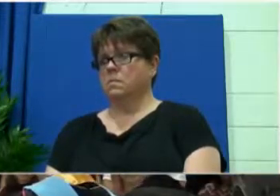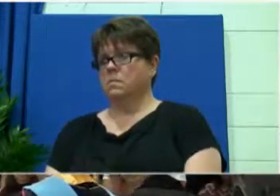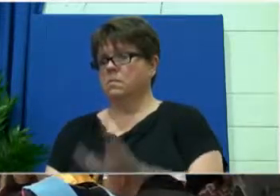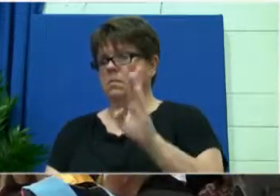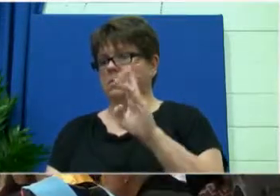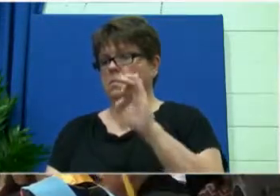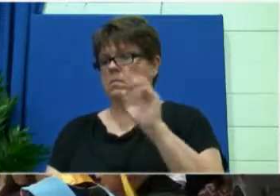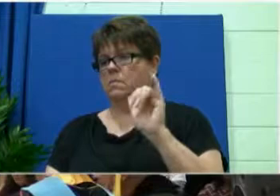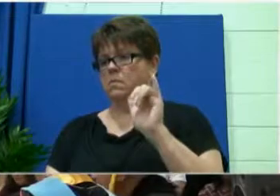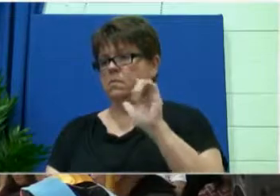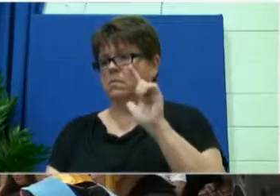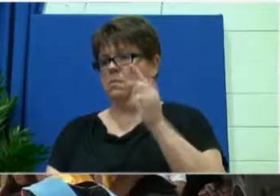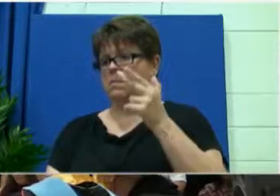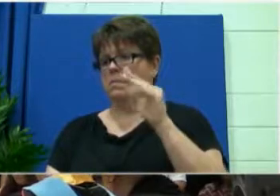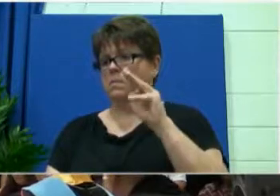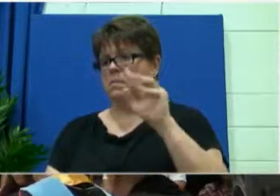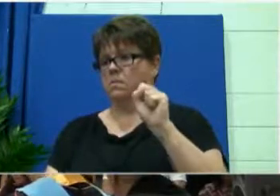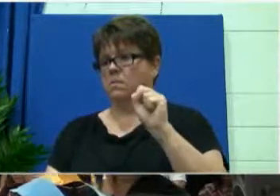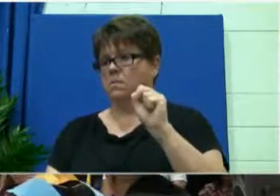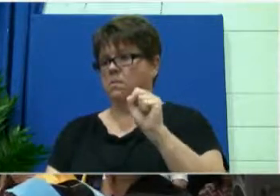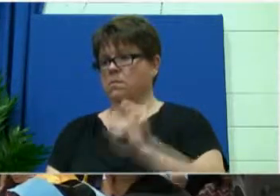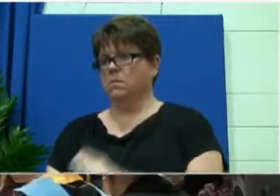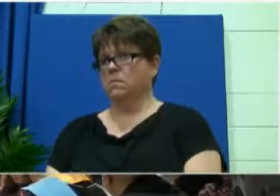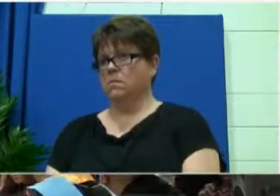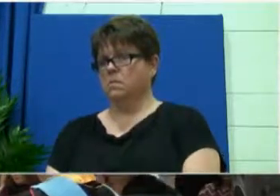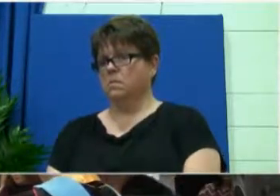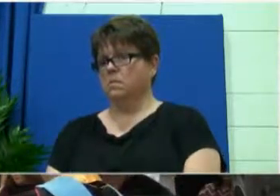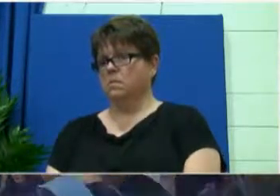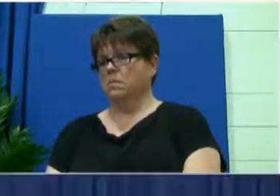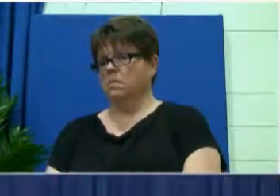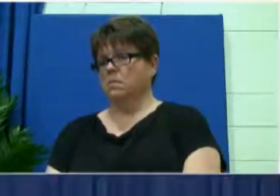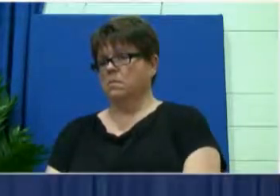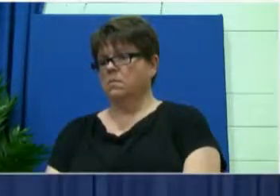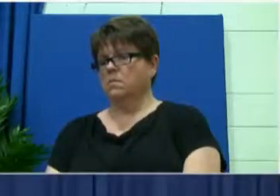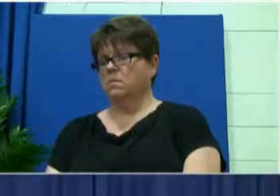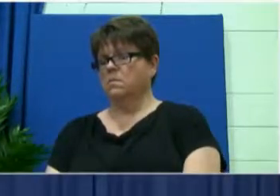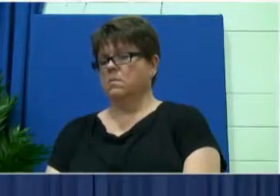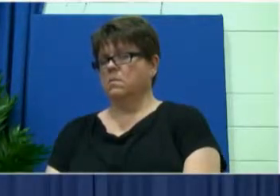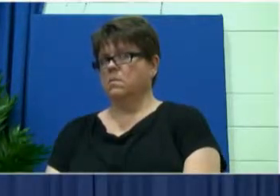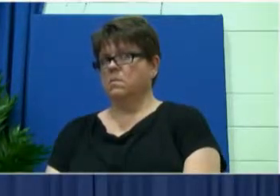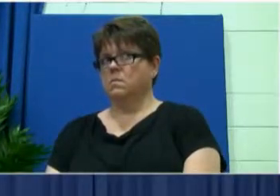Brittany Lynn Hilmas, Phi Theta Kappa, Associate Degree Nursing.